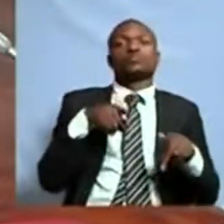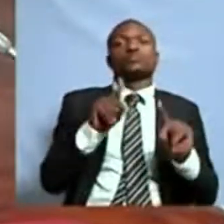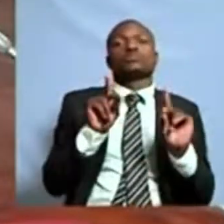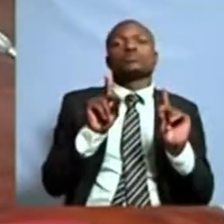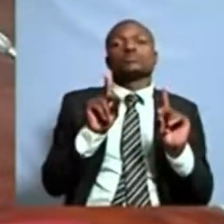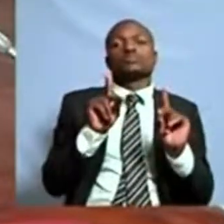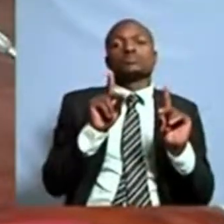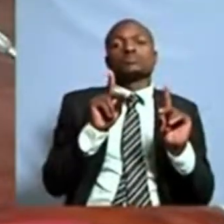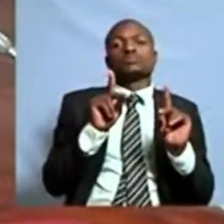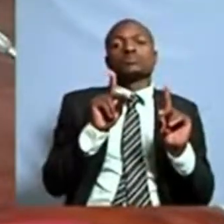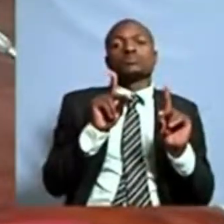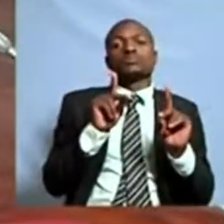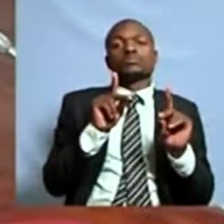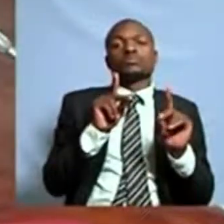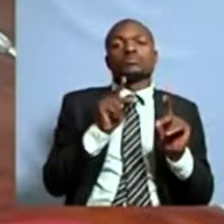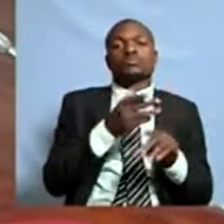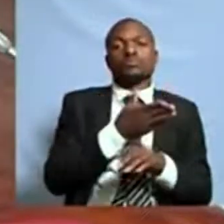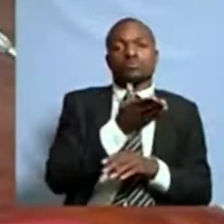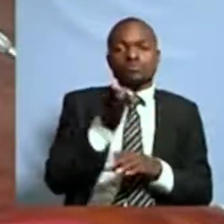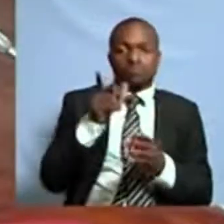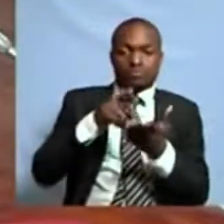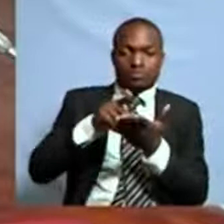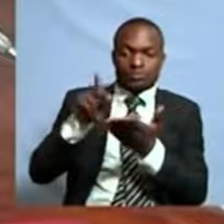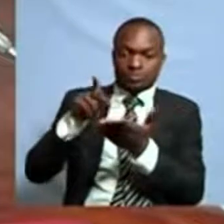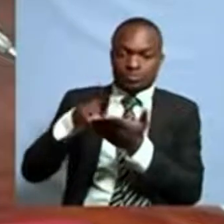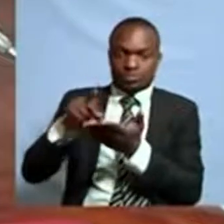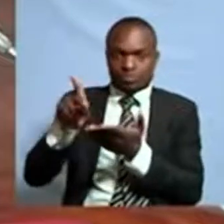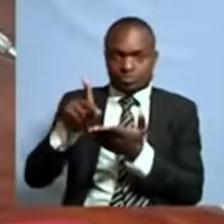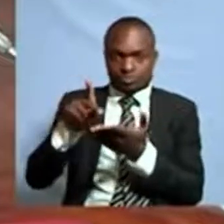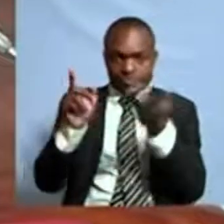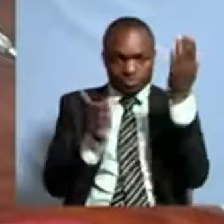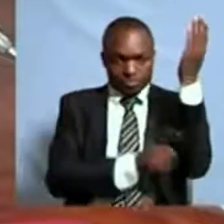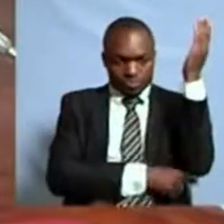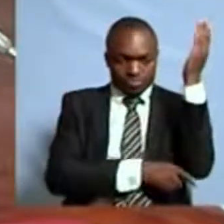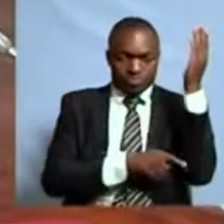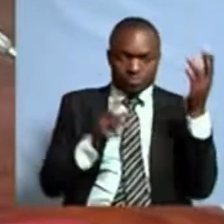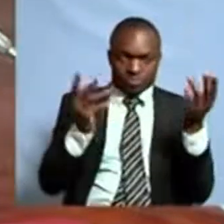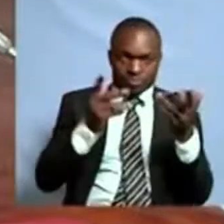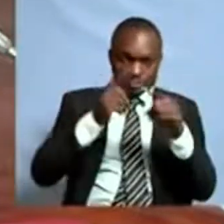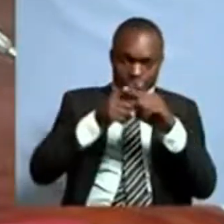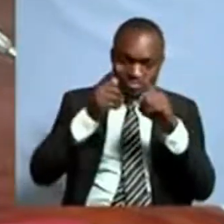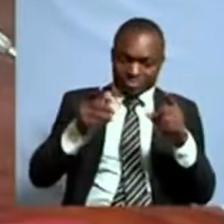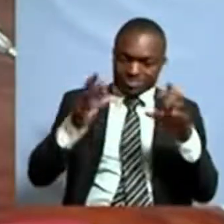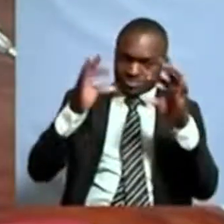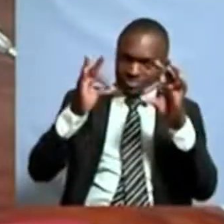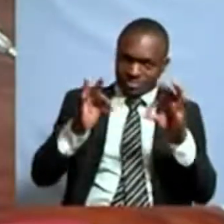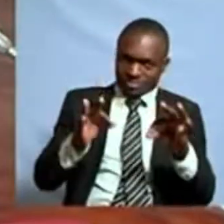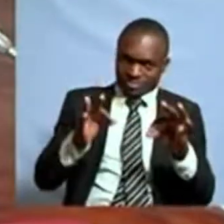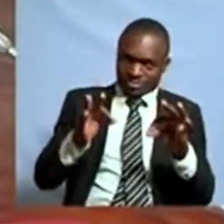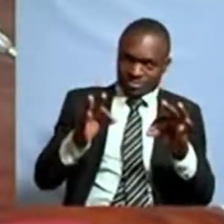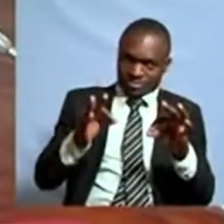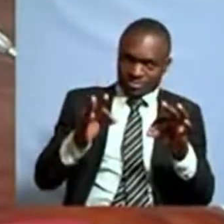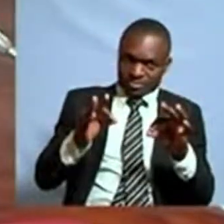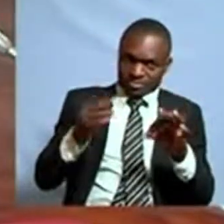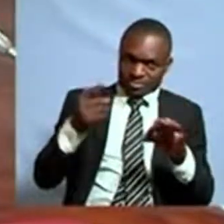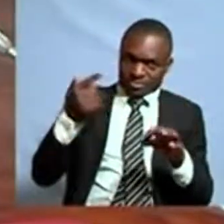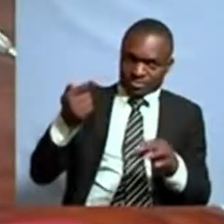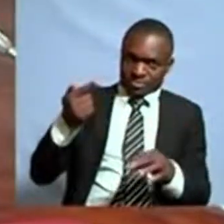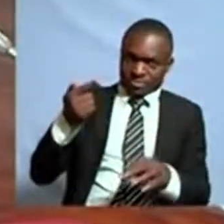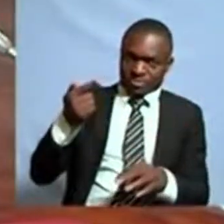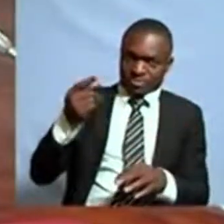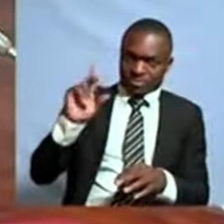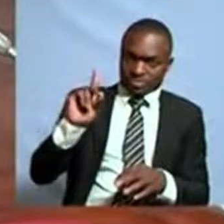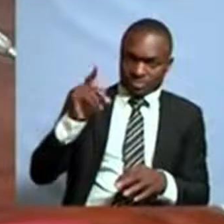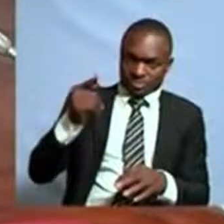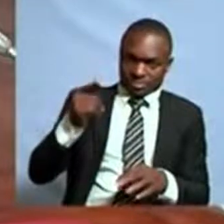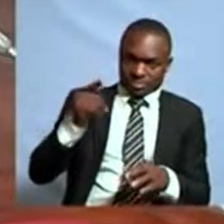settle those penalties. But if the DG is given the waiving